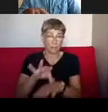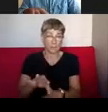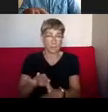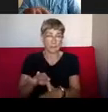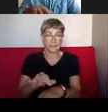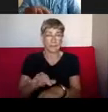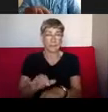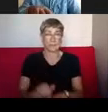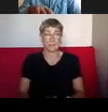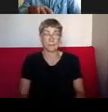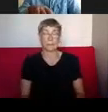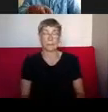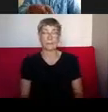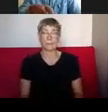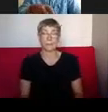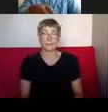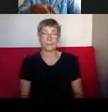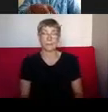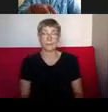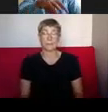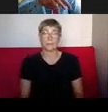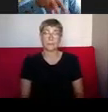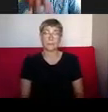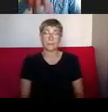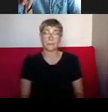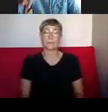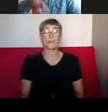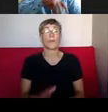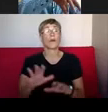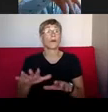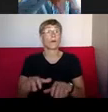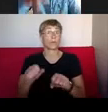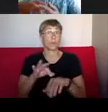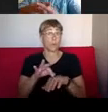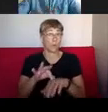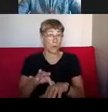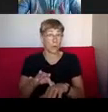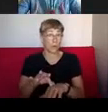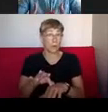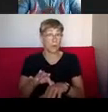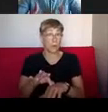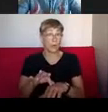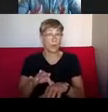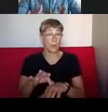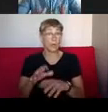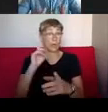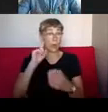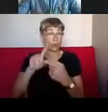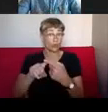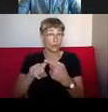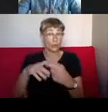of working with many different stakeholders that actually take part on